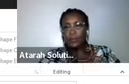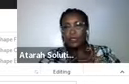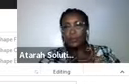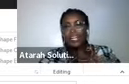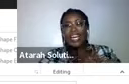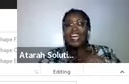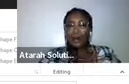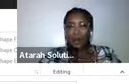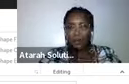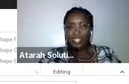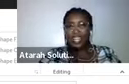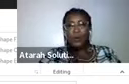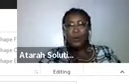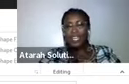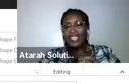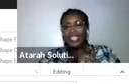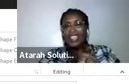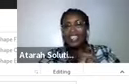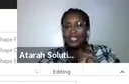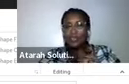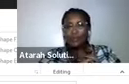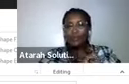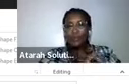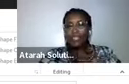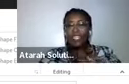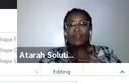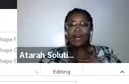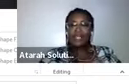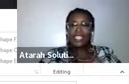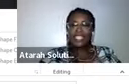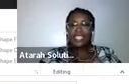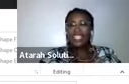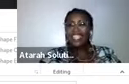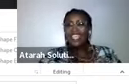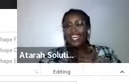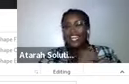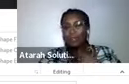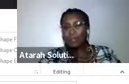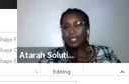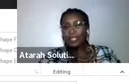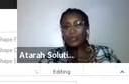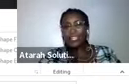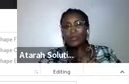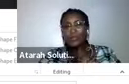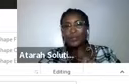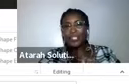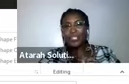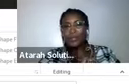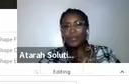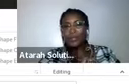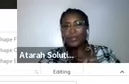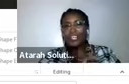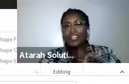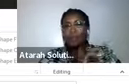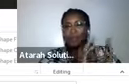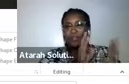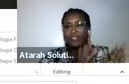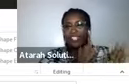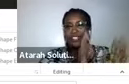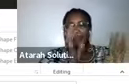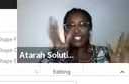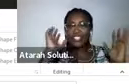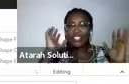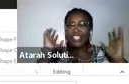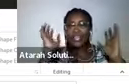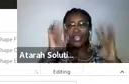to support you. And always, we clean it. Thank you so much for making our carpets clean and for making sure that we are stepping on a